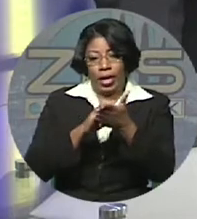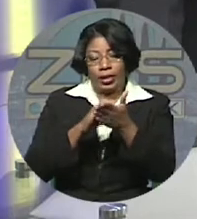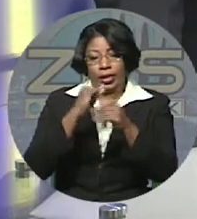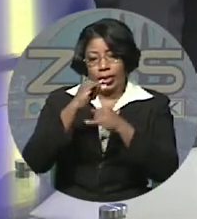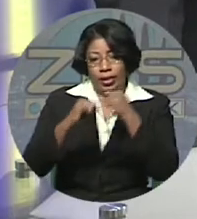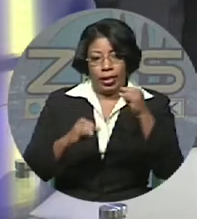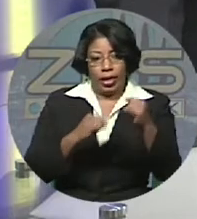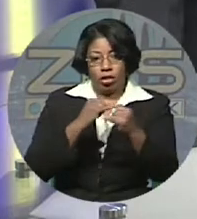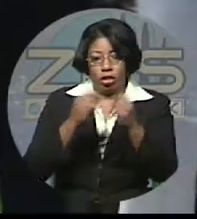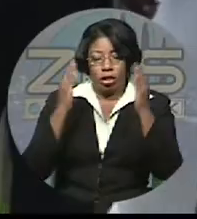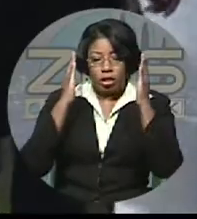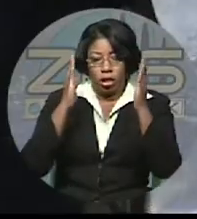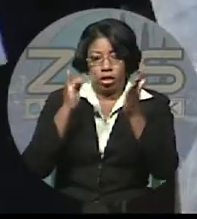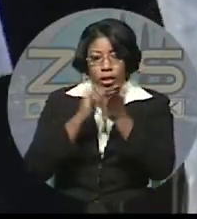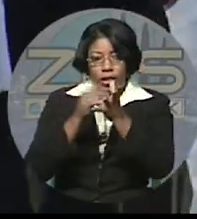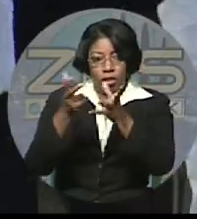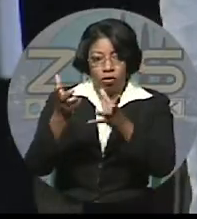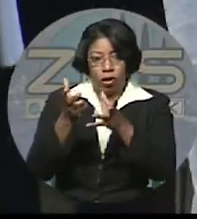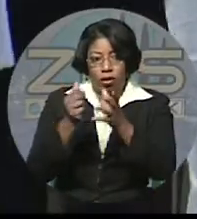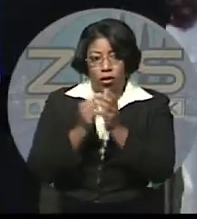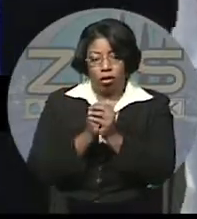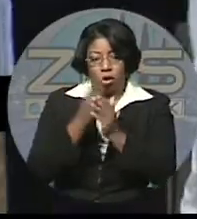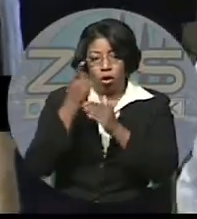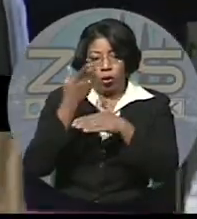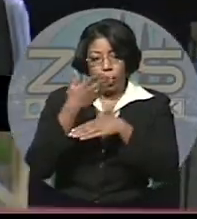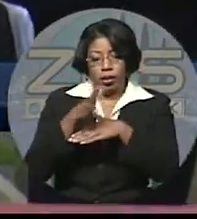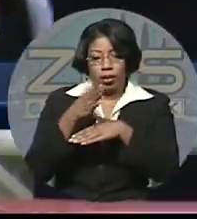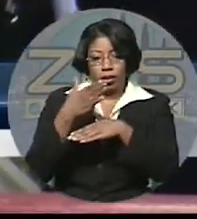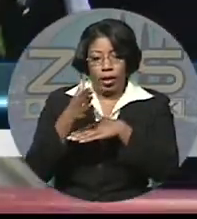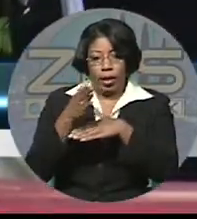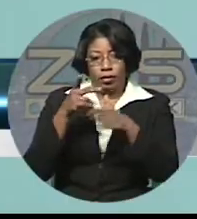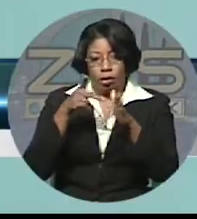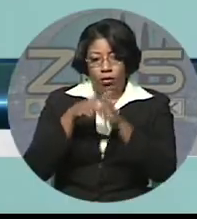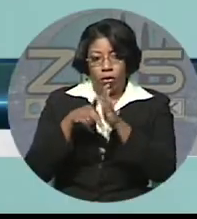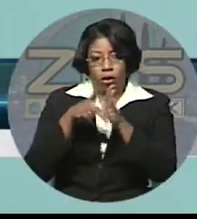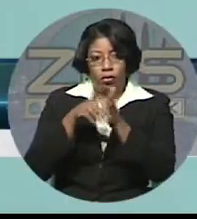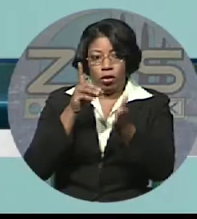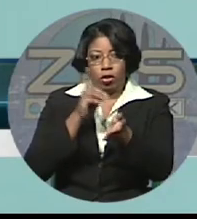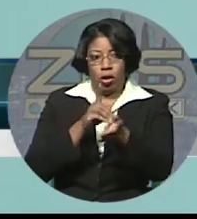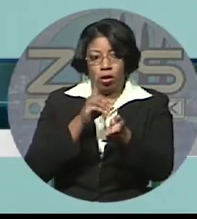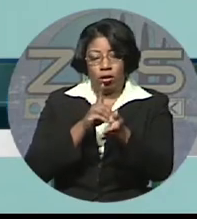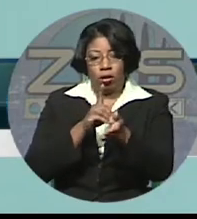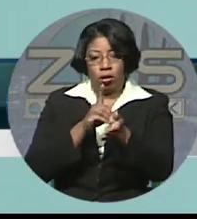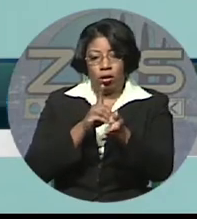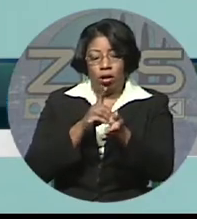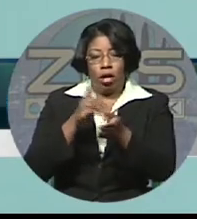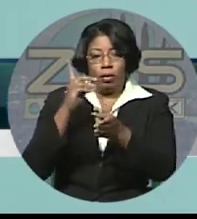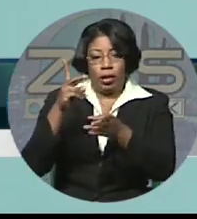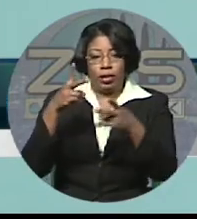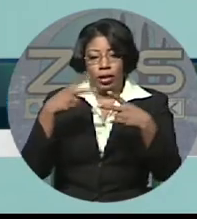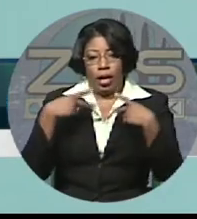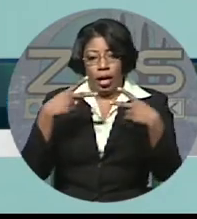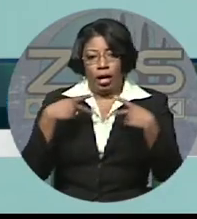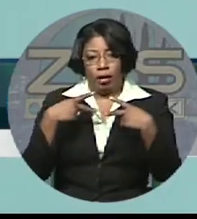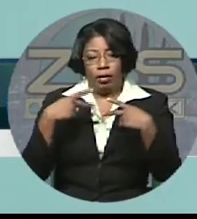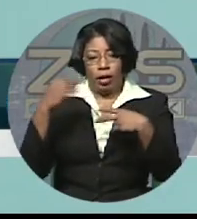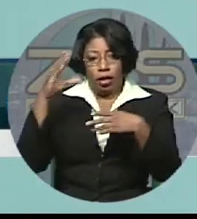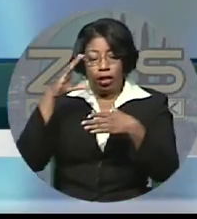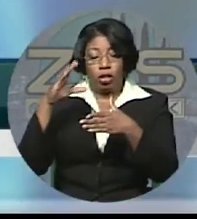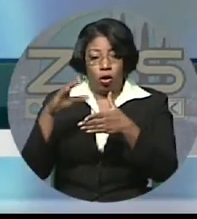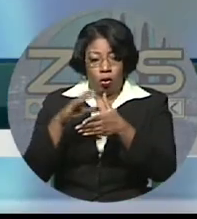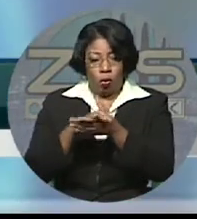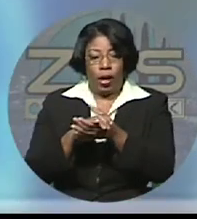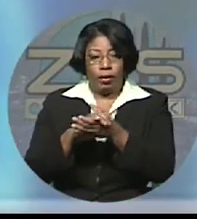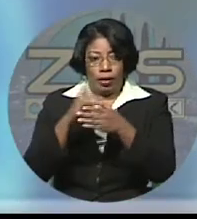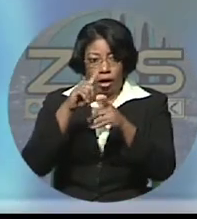attracted. One day after the murder of Dr. Philip Vasili, police have in custody his wife Donna for questioning. The